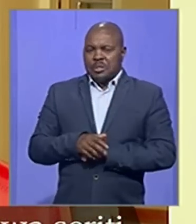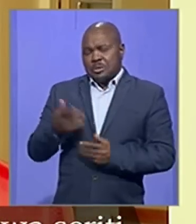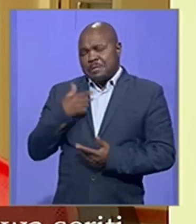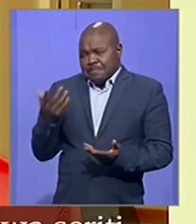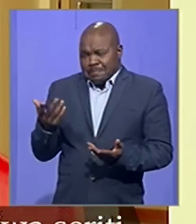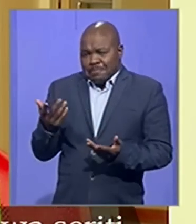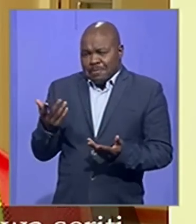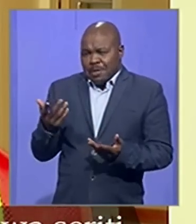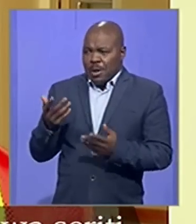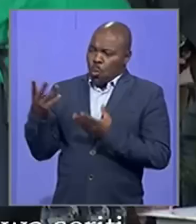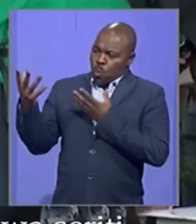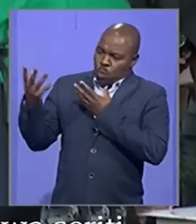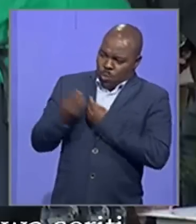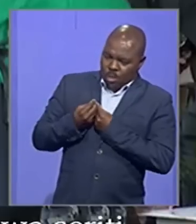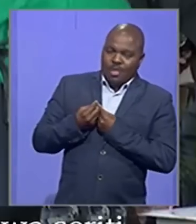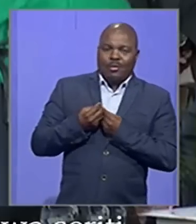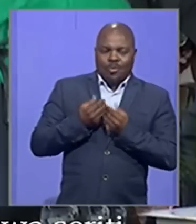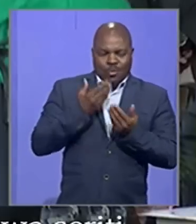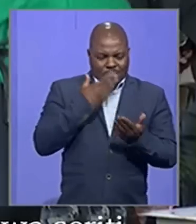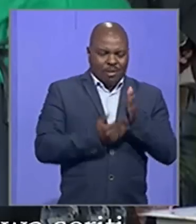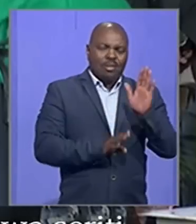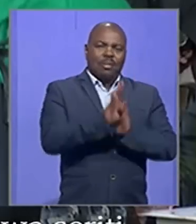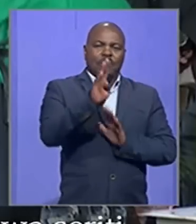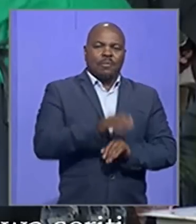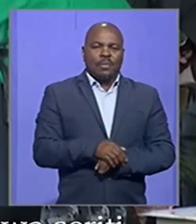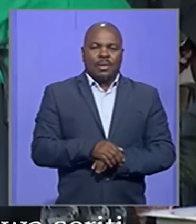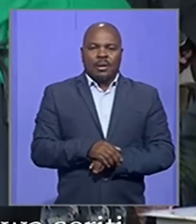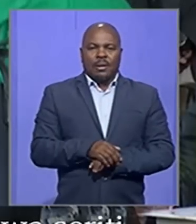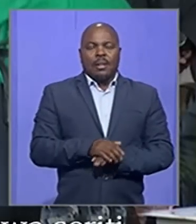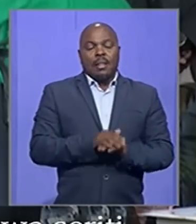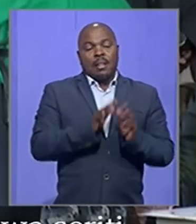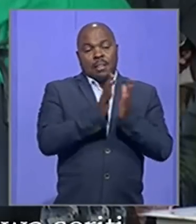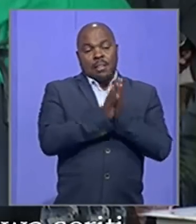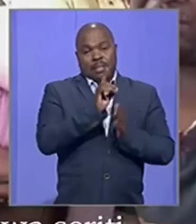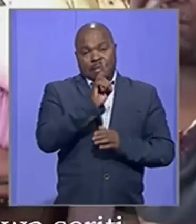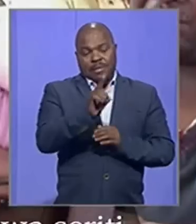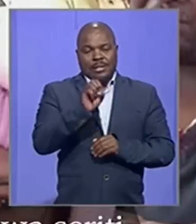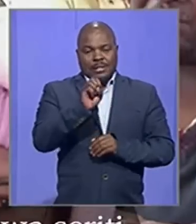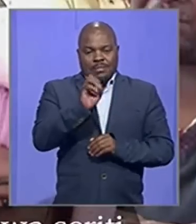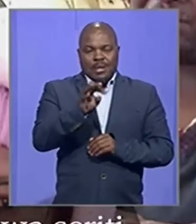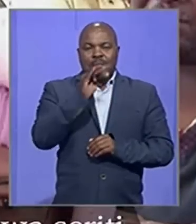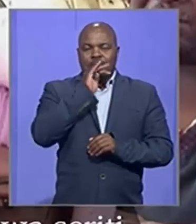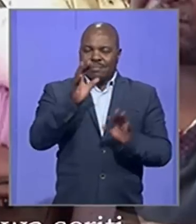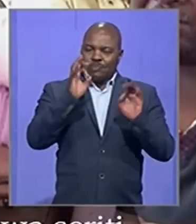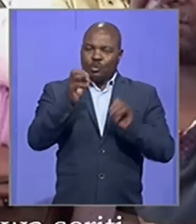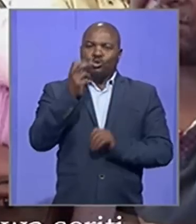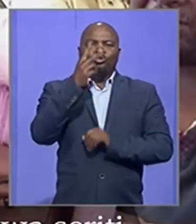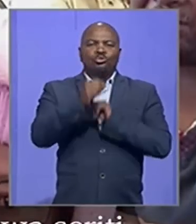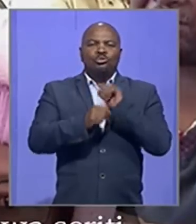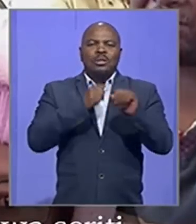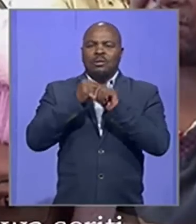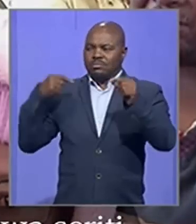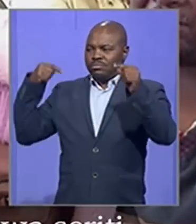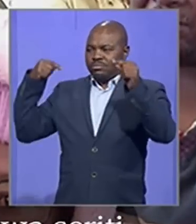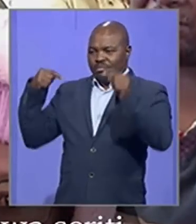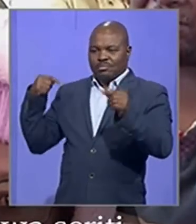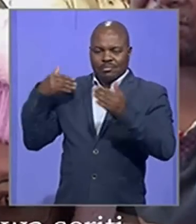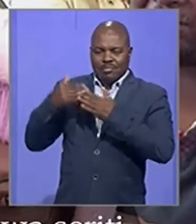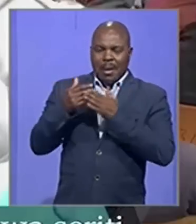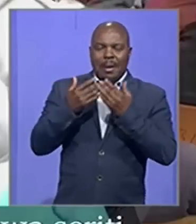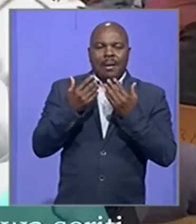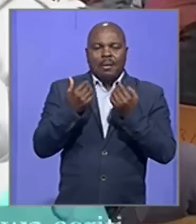gore mmoho re ka kgona go deliver. Ka letšatši la bo 11 Setemere o tla hlathwa mengwaga e mebedi ge e sa le masetlapelo a go